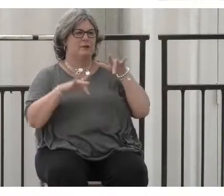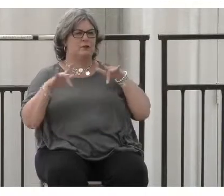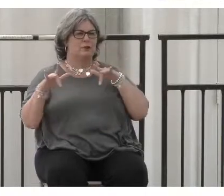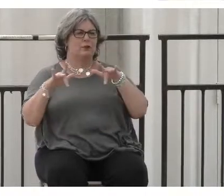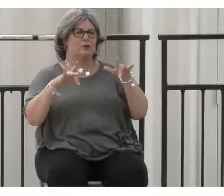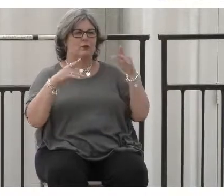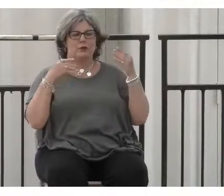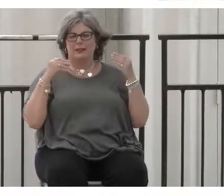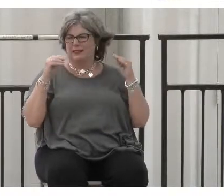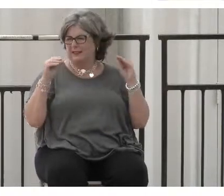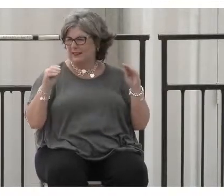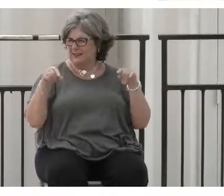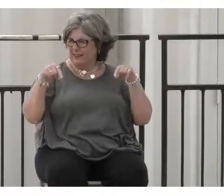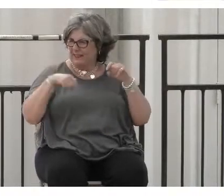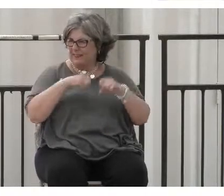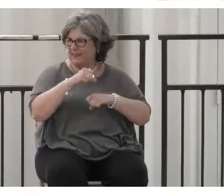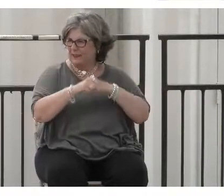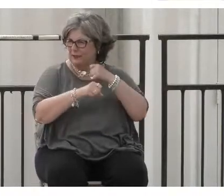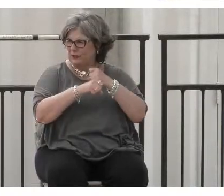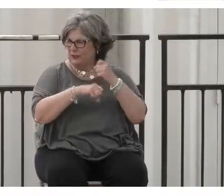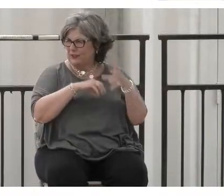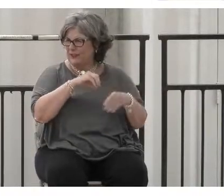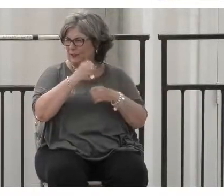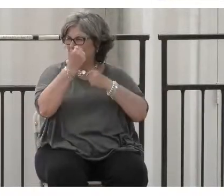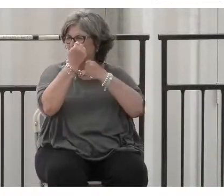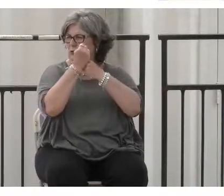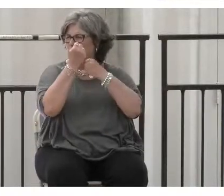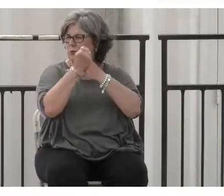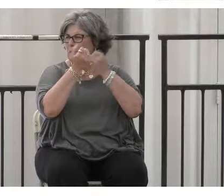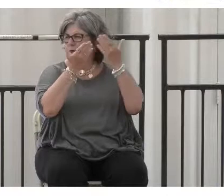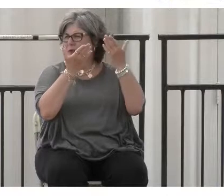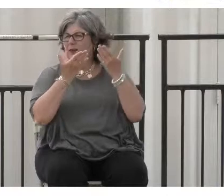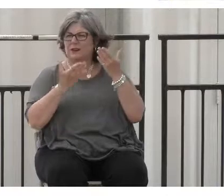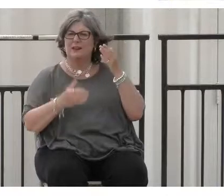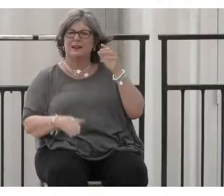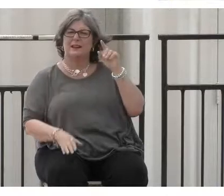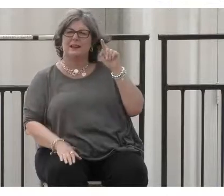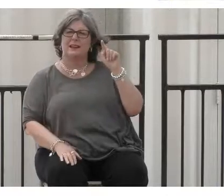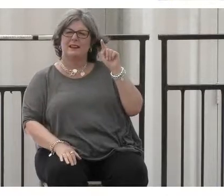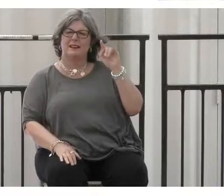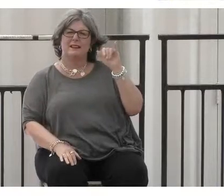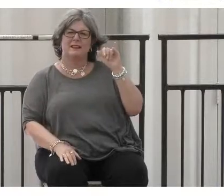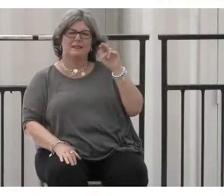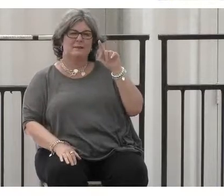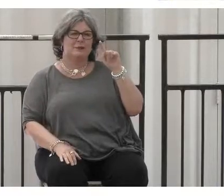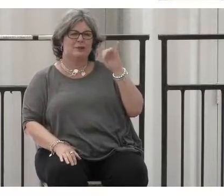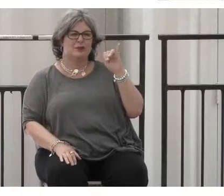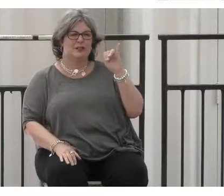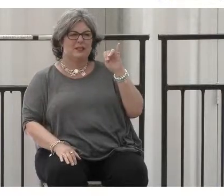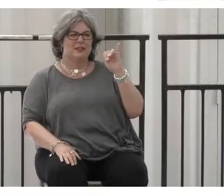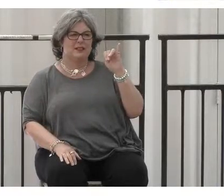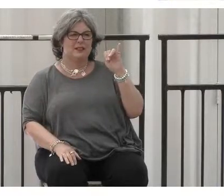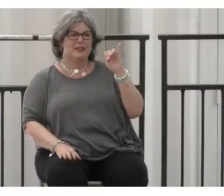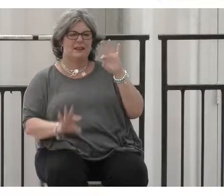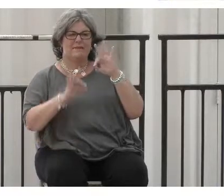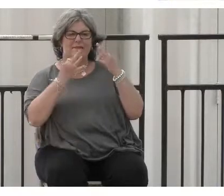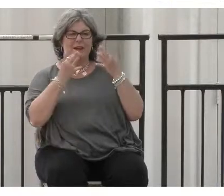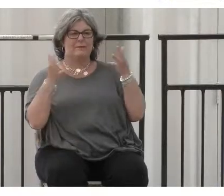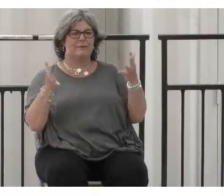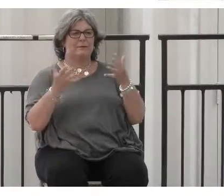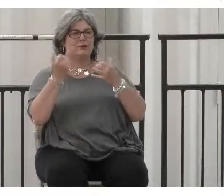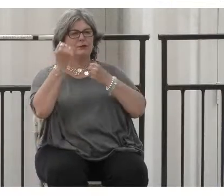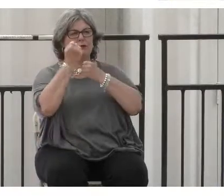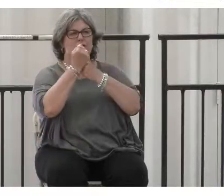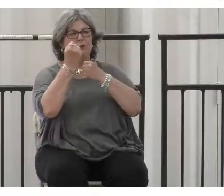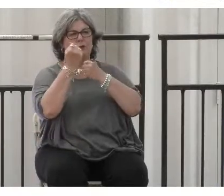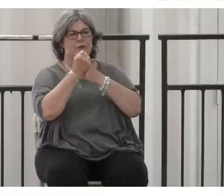craft sales. This year, additional support is provided by the Tima Shiv Family Foundation. Promotional support